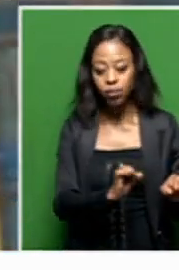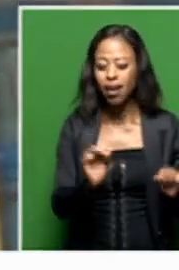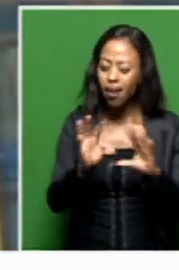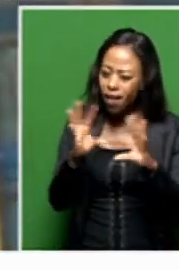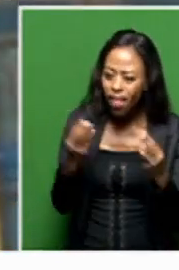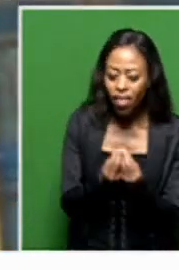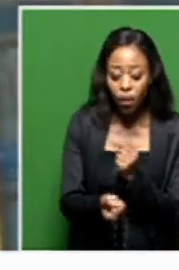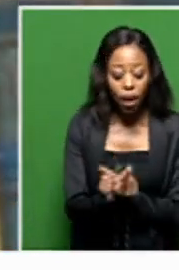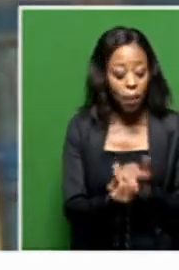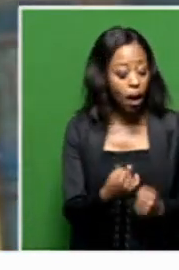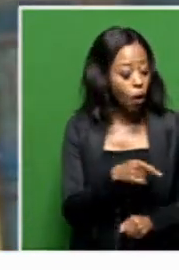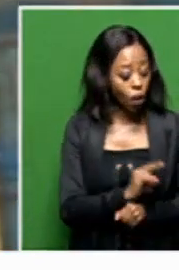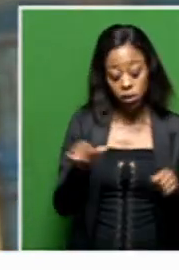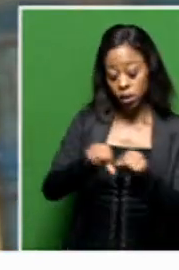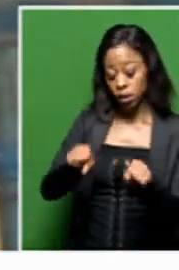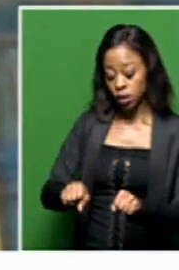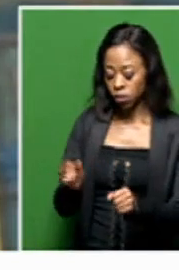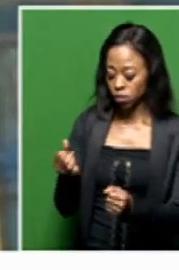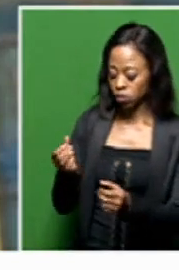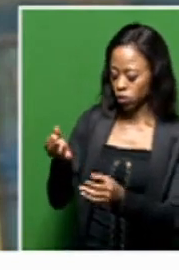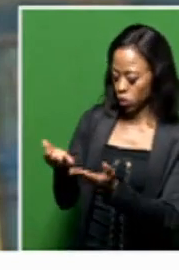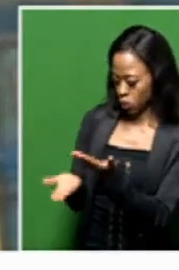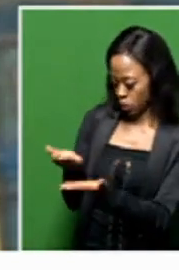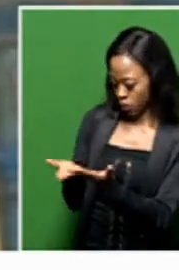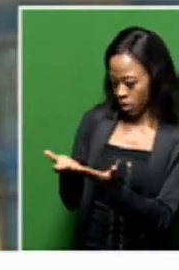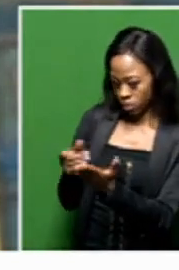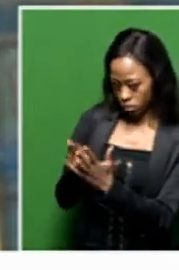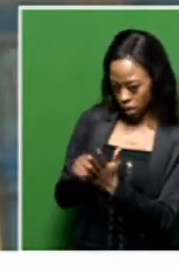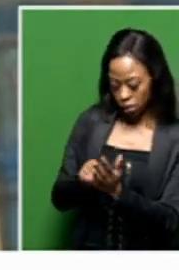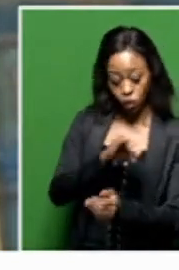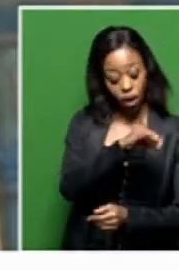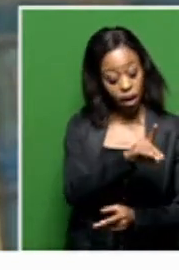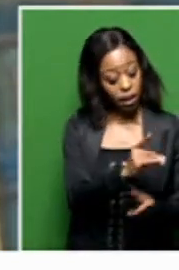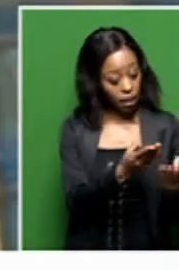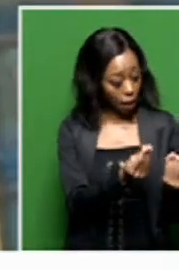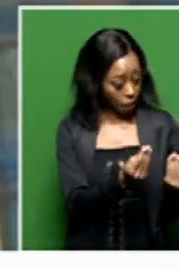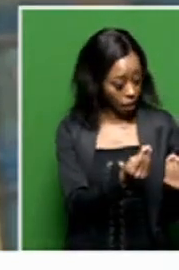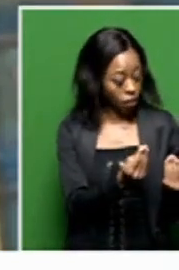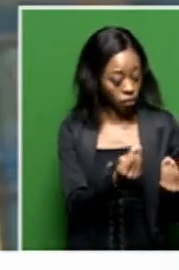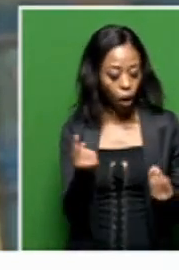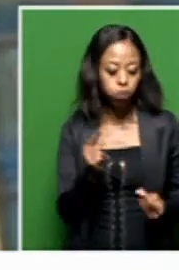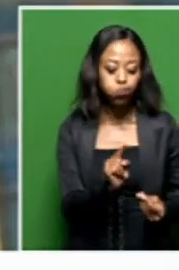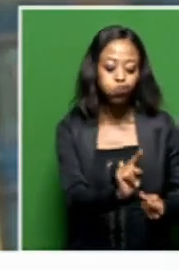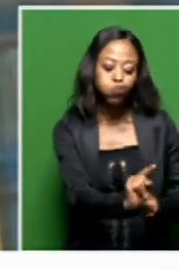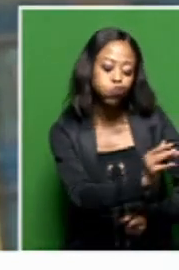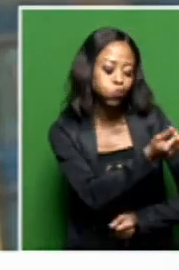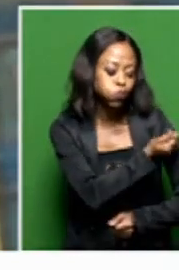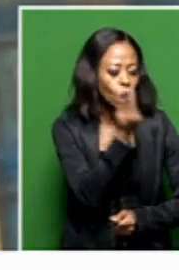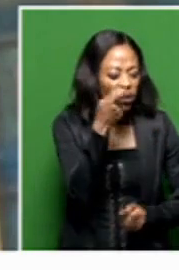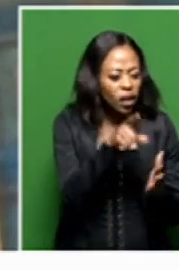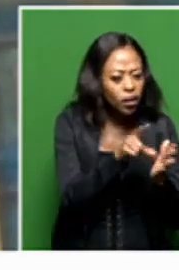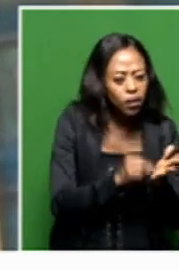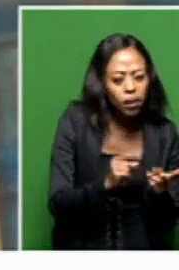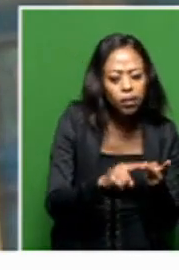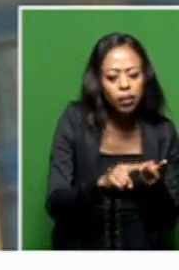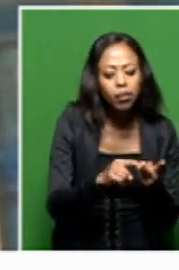all that will happen is the system will measure the date. It will look at your ID number. when you go for your vaccination, it will look at the date and it will